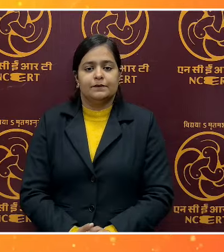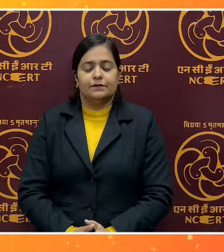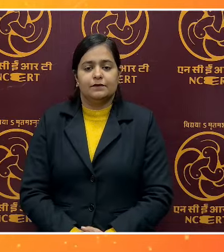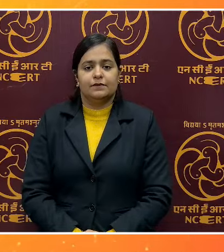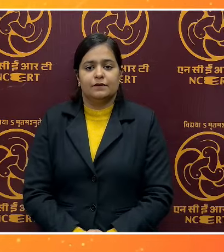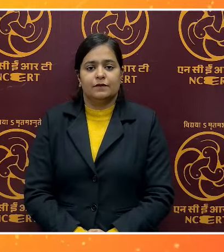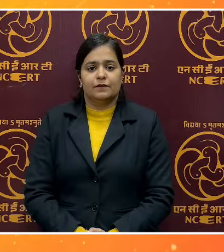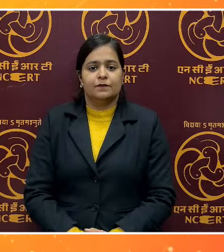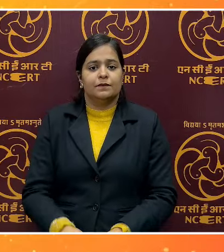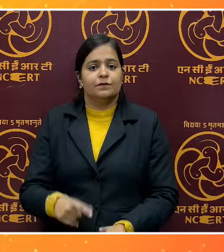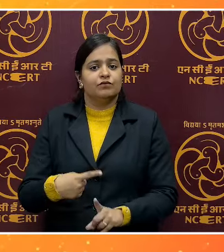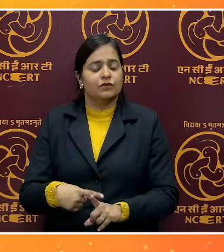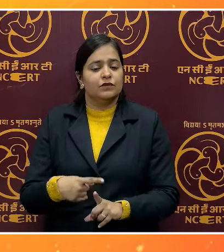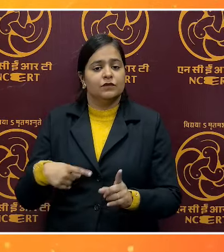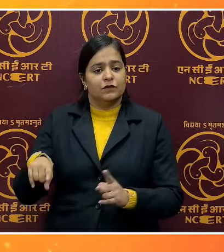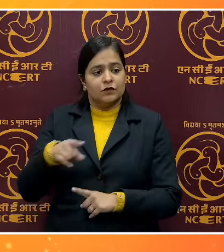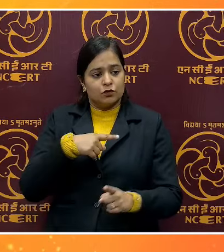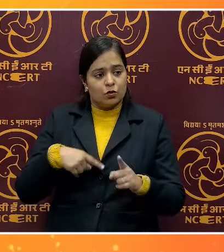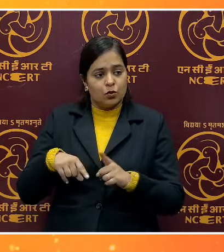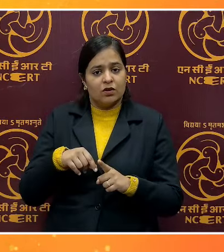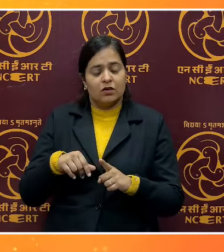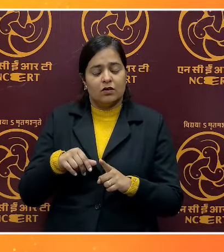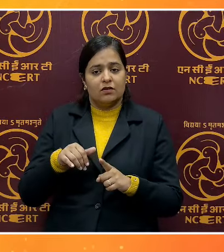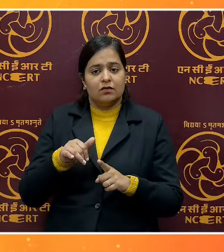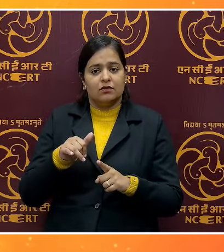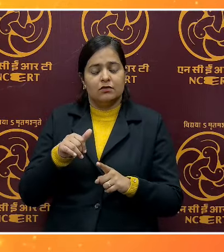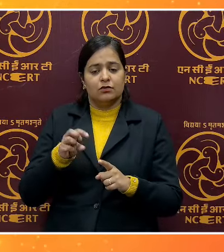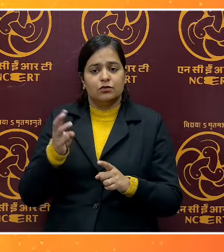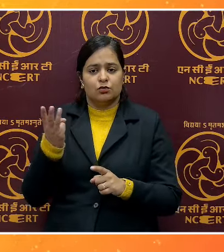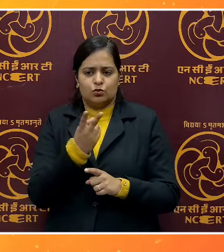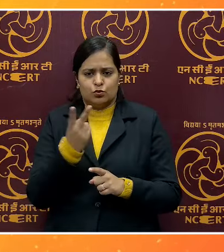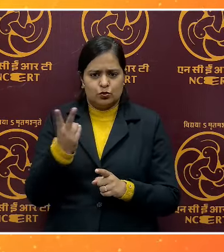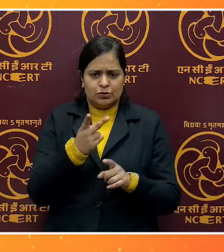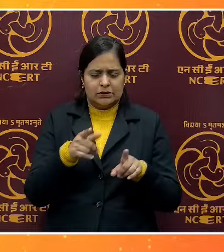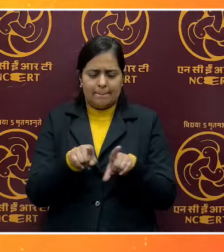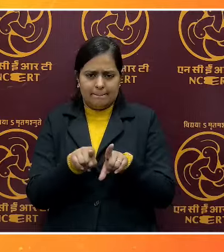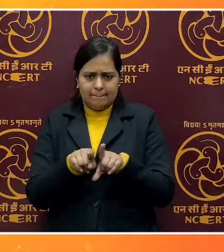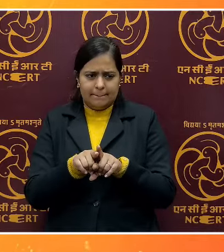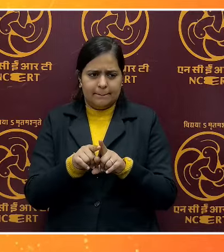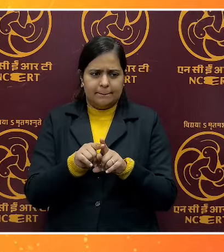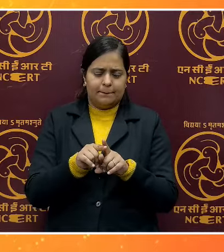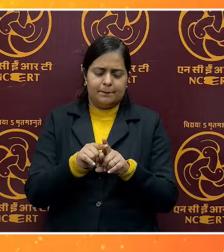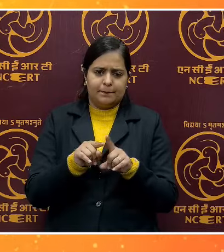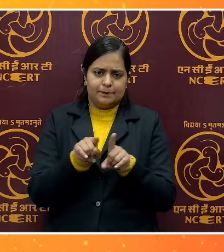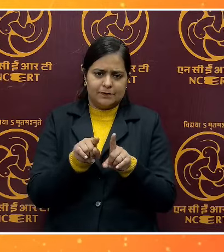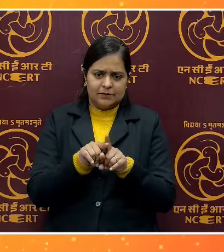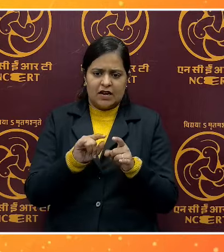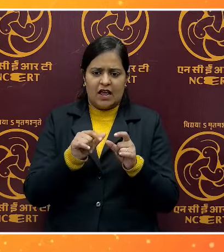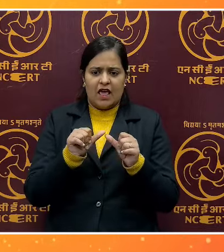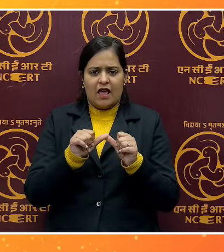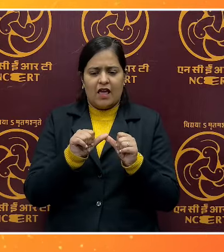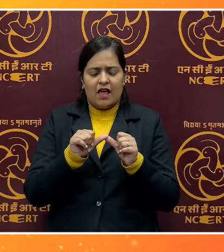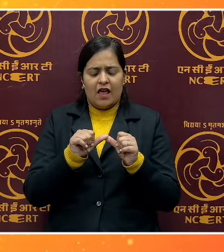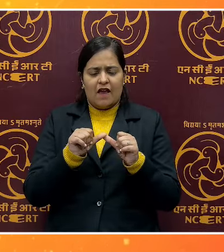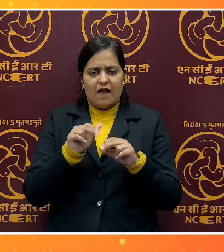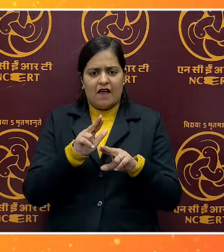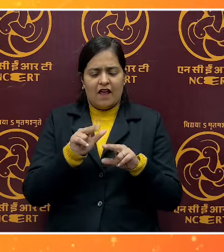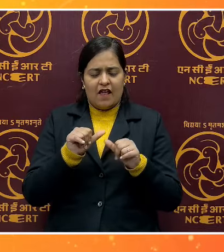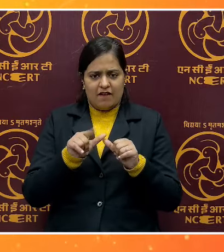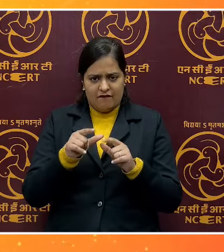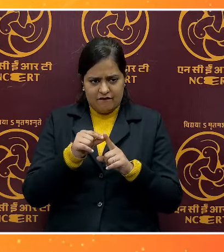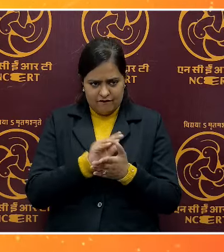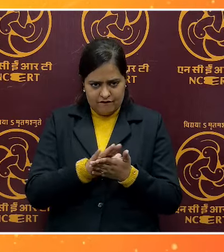Those of the neutral and cationic ligands are the same except aqua for H2O, amine